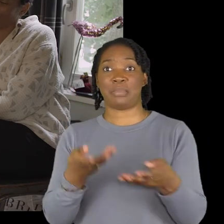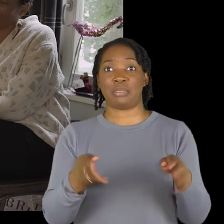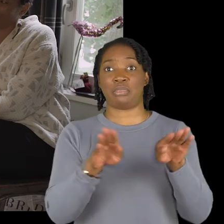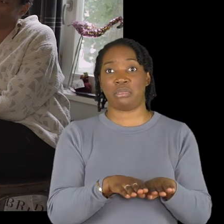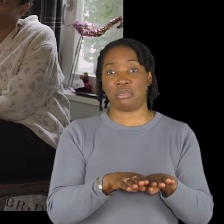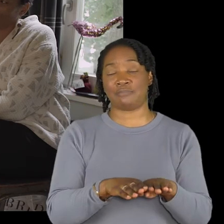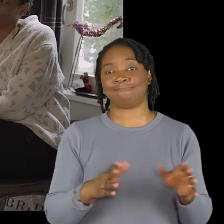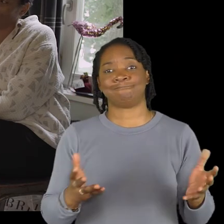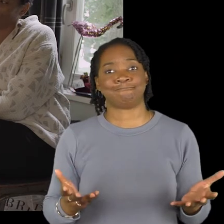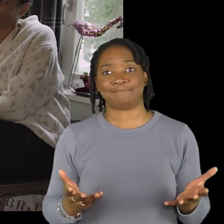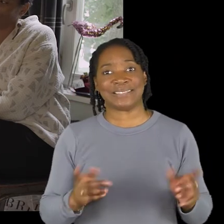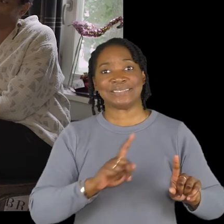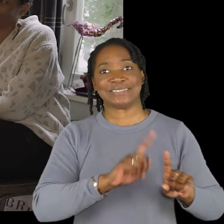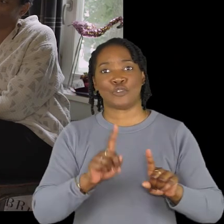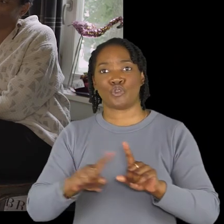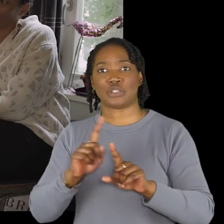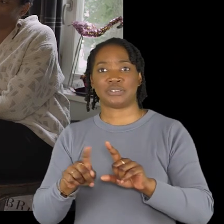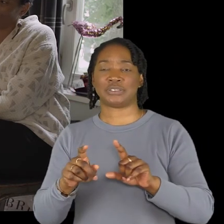The different caps